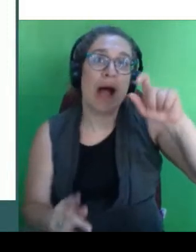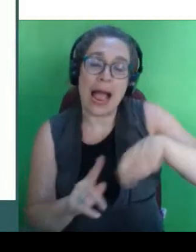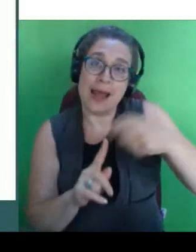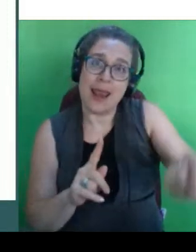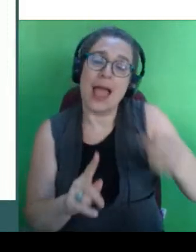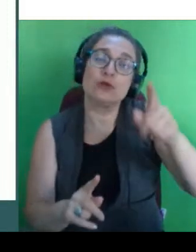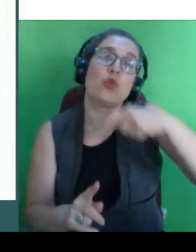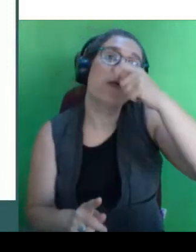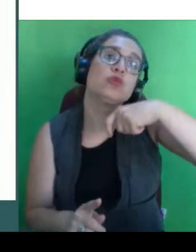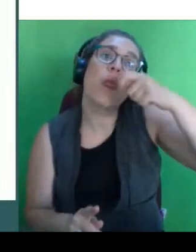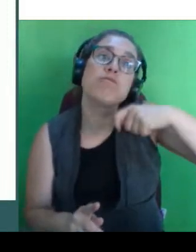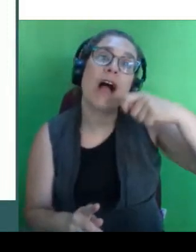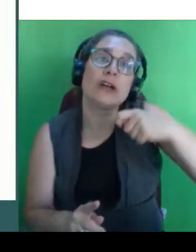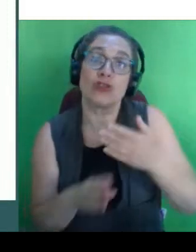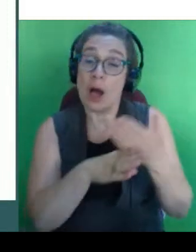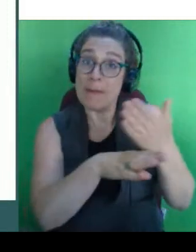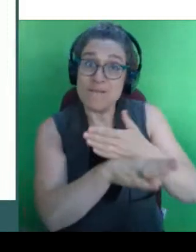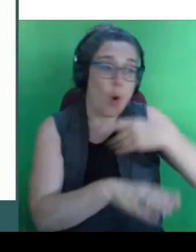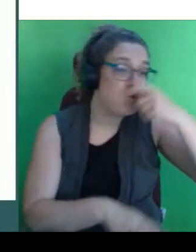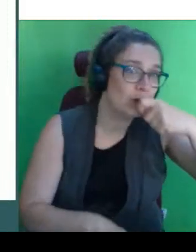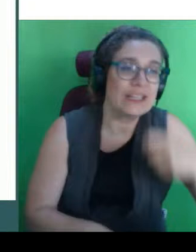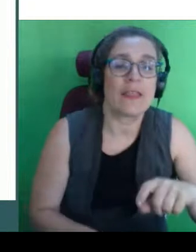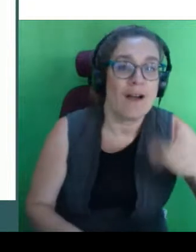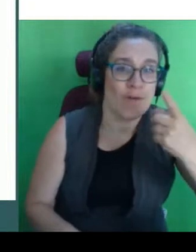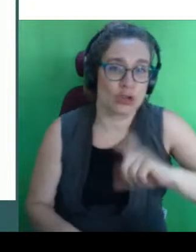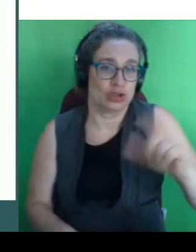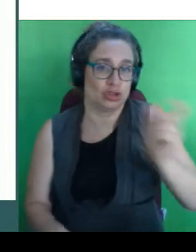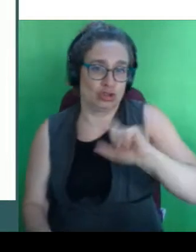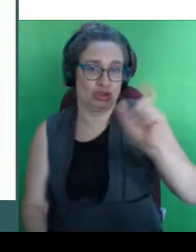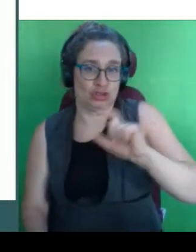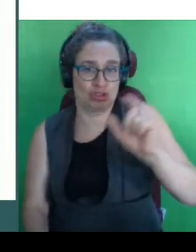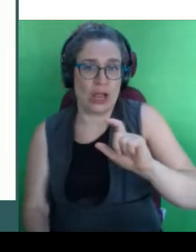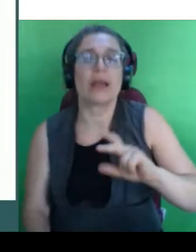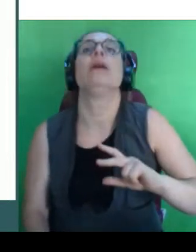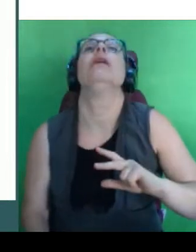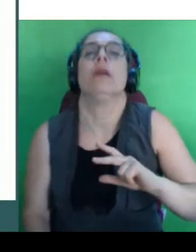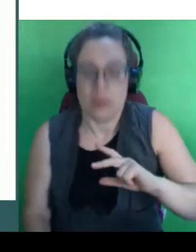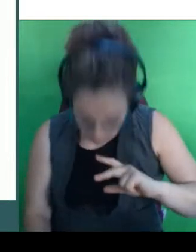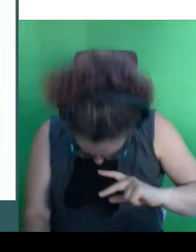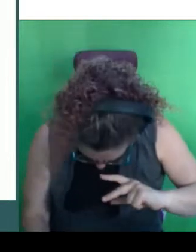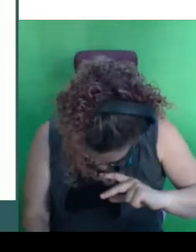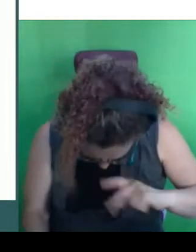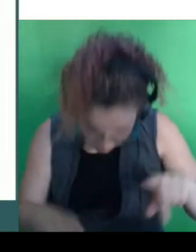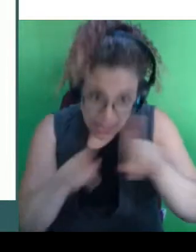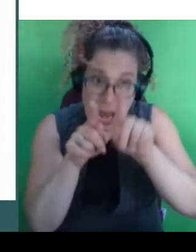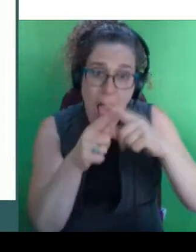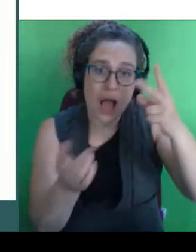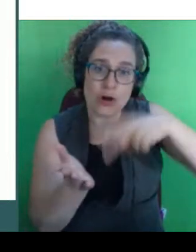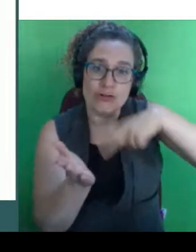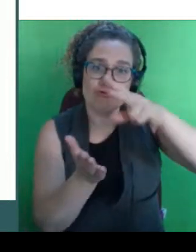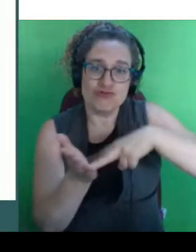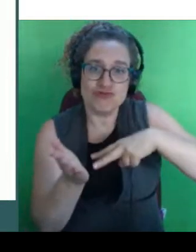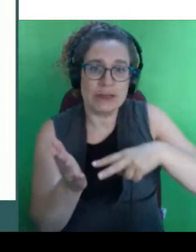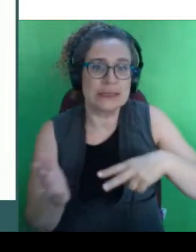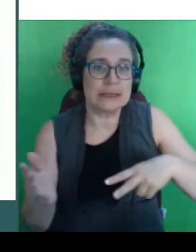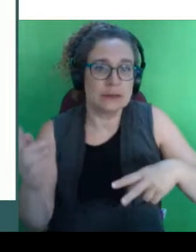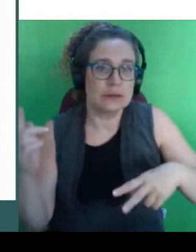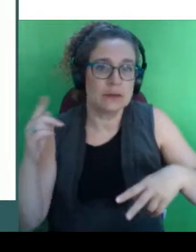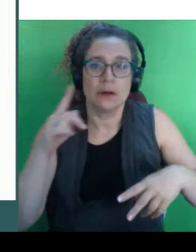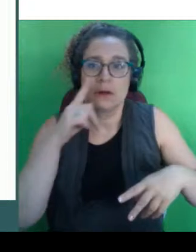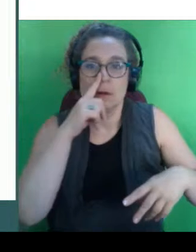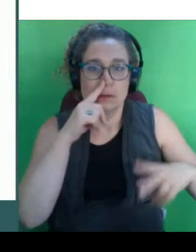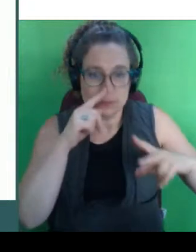their teeth. Pick it up, give it a good shake, put down as though they're reading a book, use the right hand to the opposite side of the nose and spray